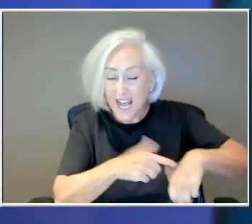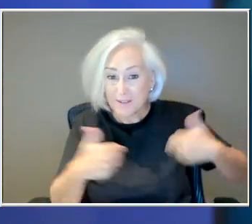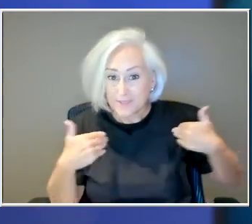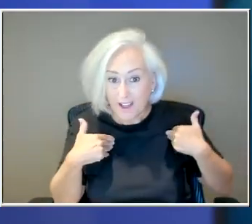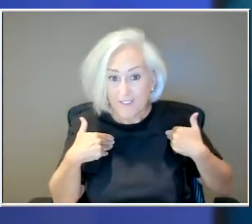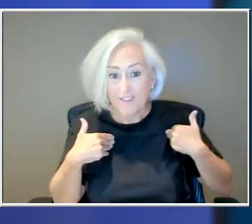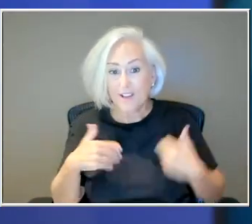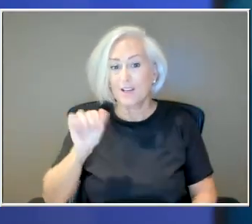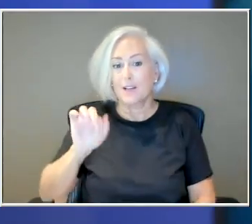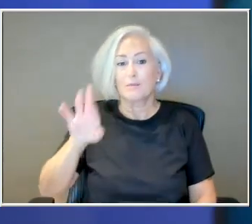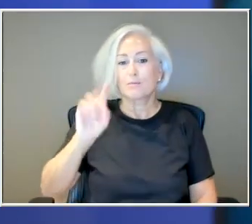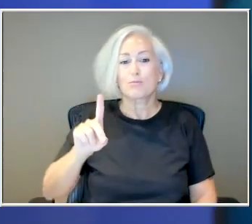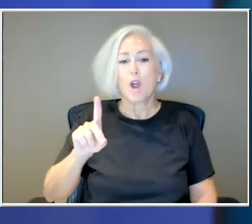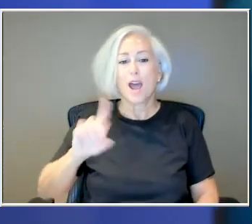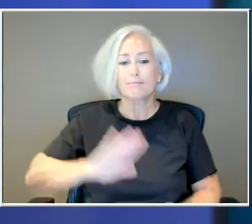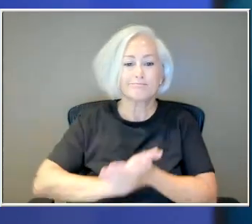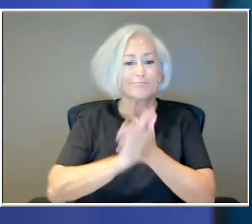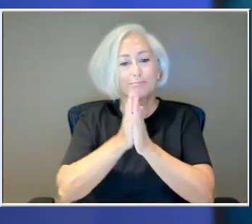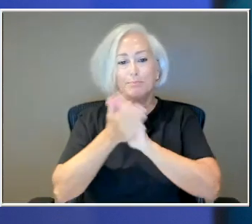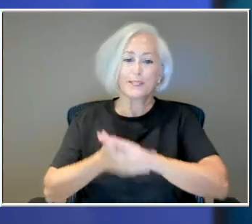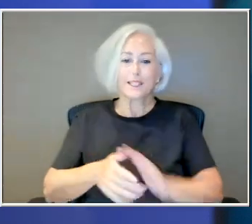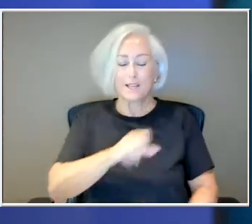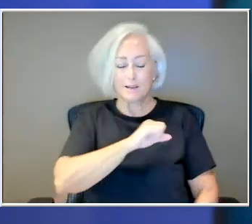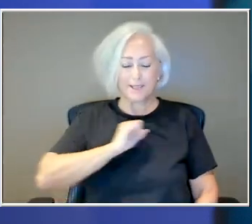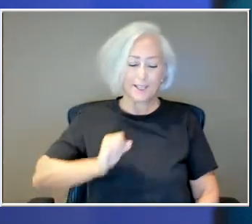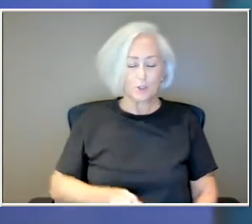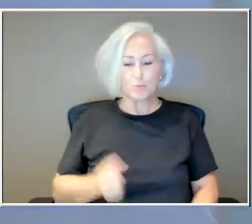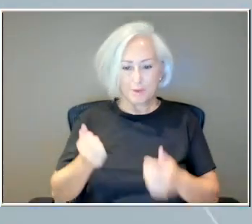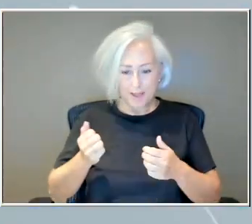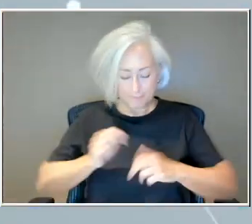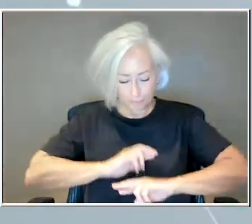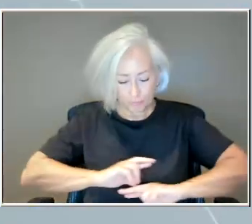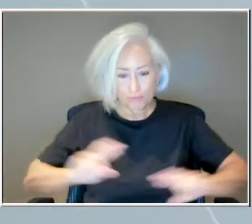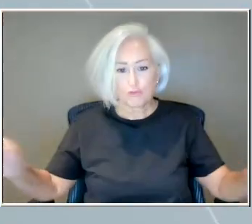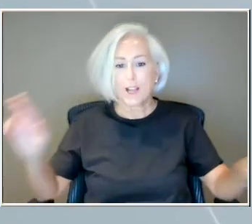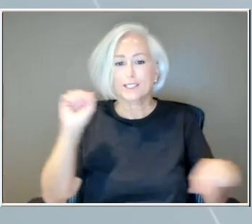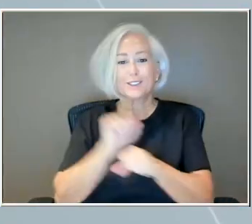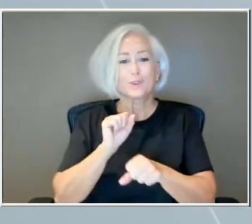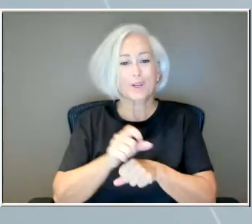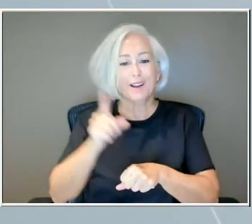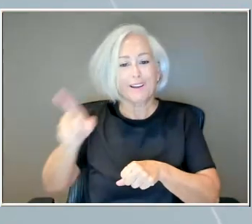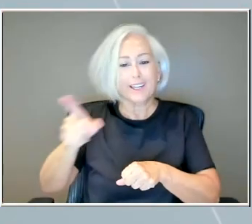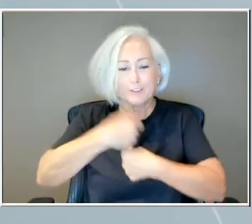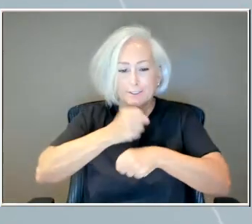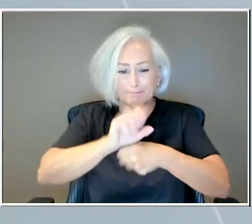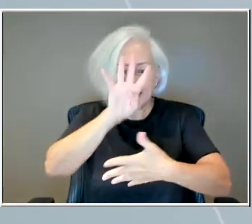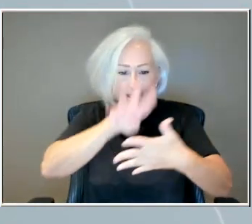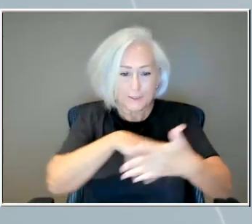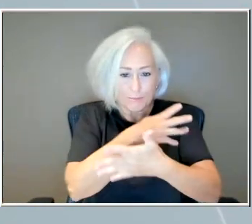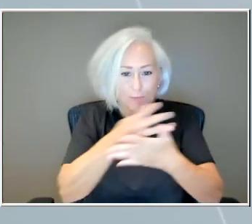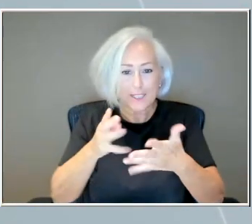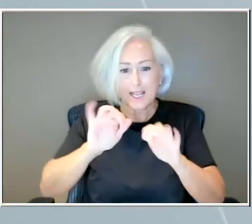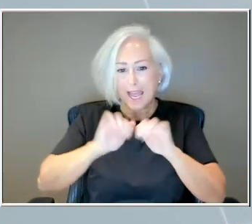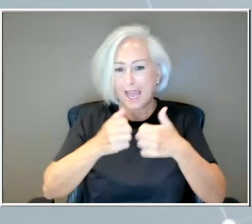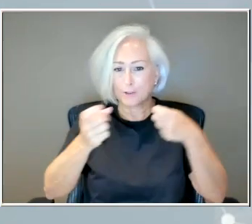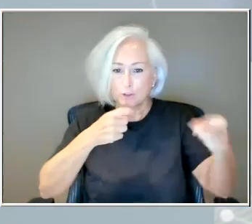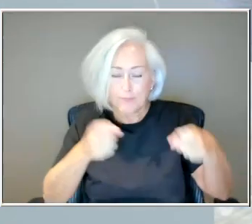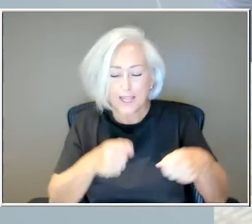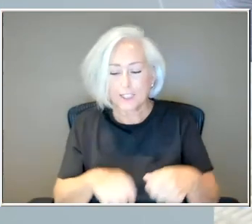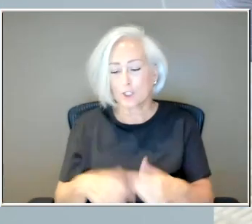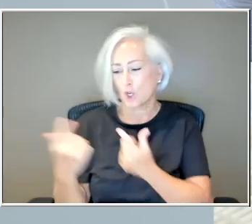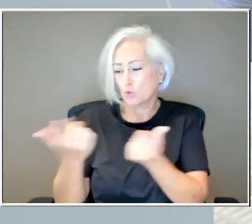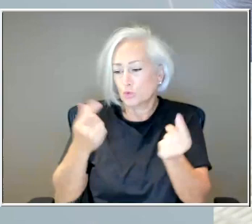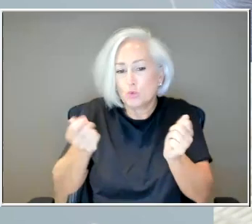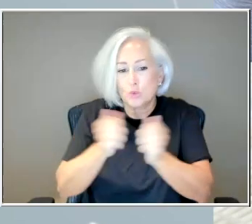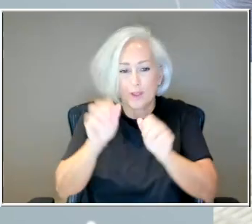on his Superman cape and get to work, and he would make spreadsheets about how we were going to handle this, where the kids were going, all Here's those some things. Of the kids.